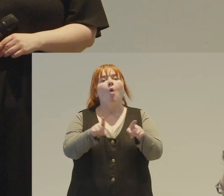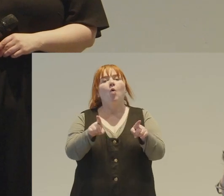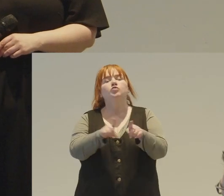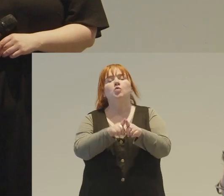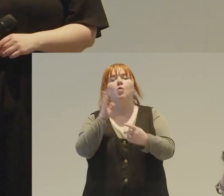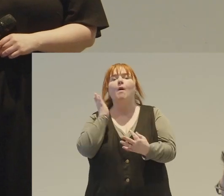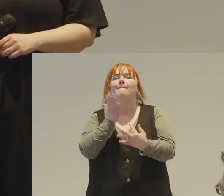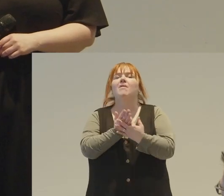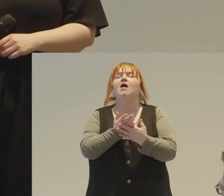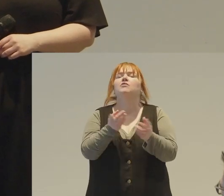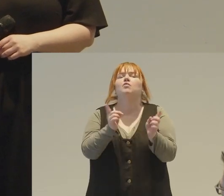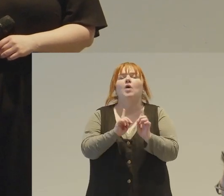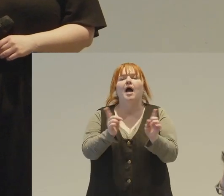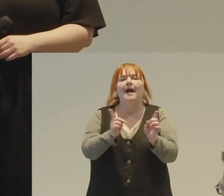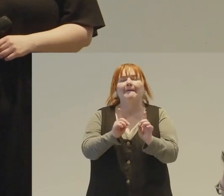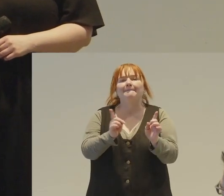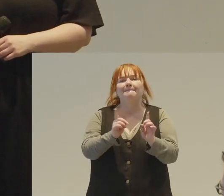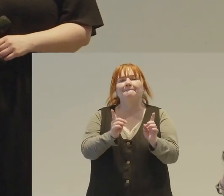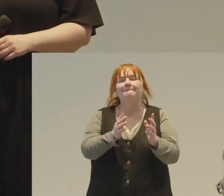of